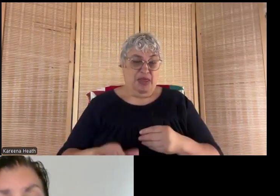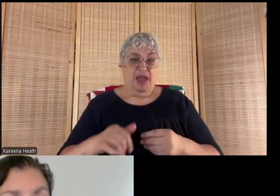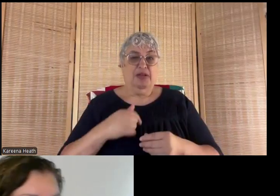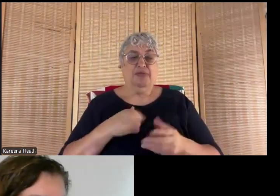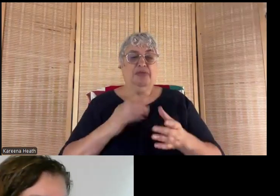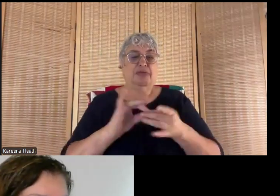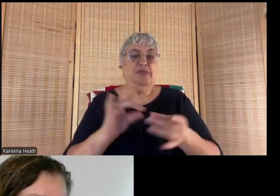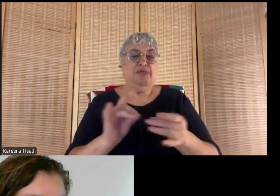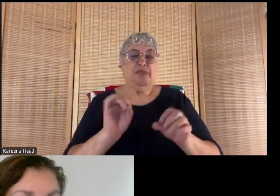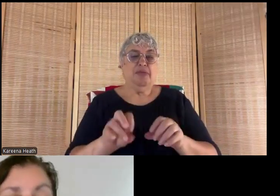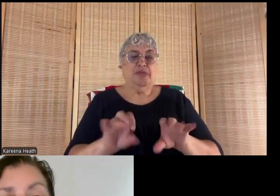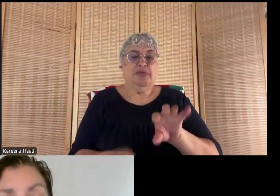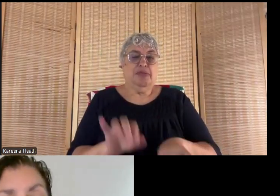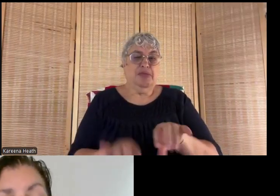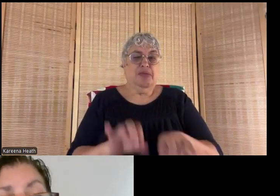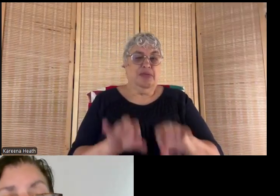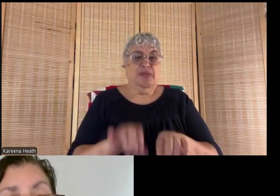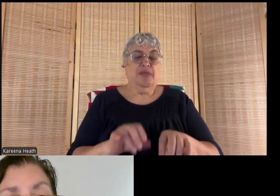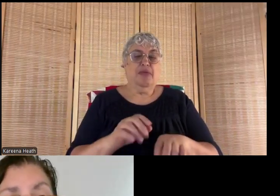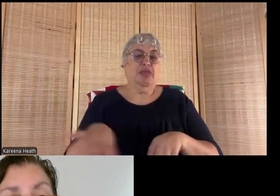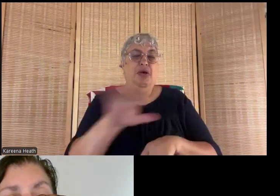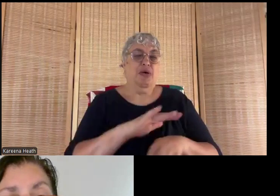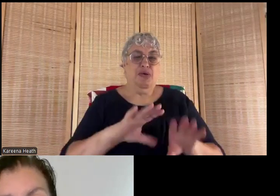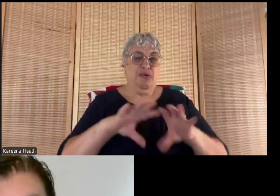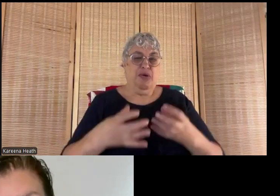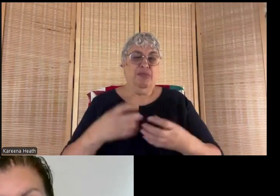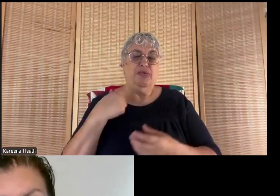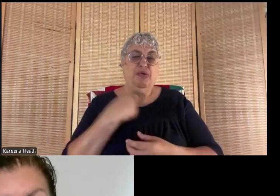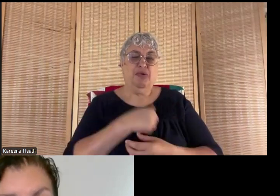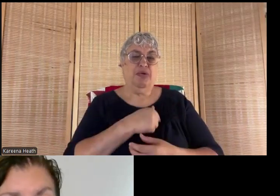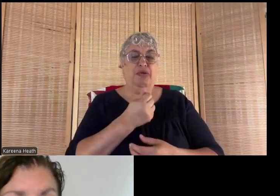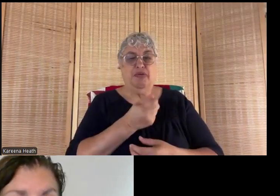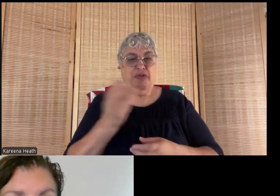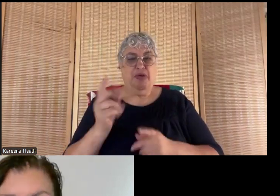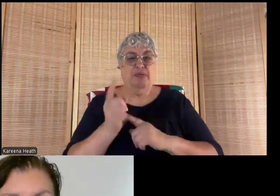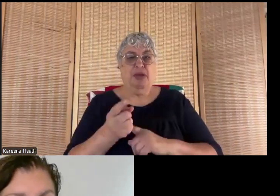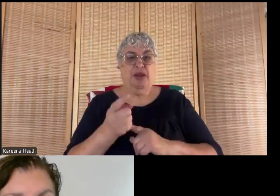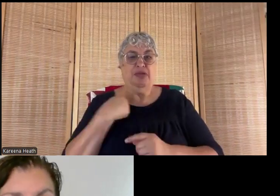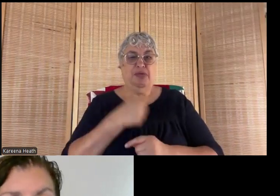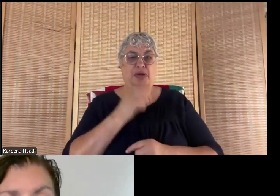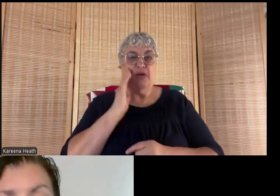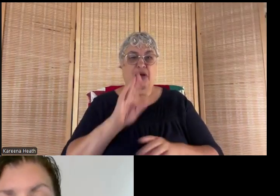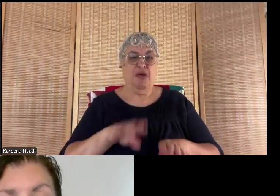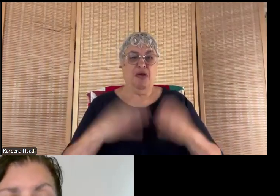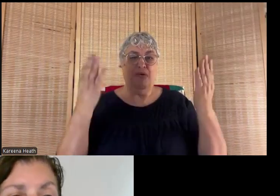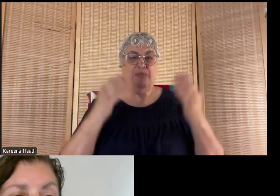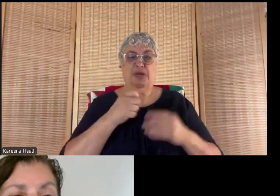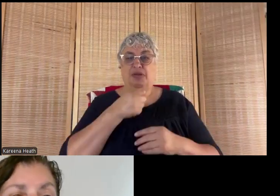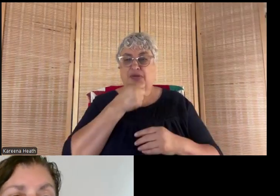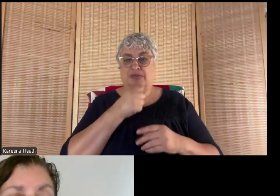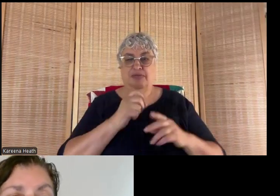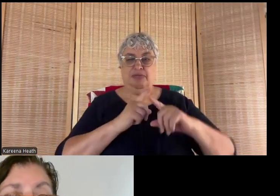chat, share with the whole group. We'd love, and in a few minutes, we're going to open mics and do a